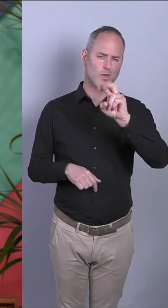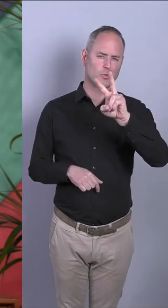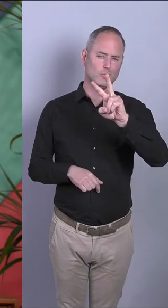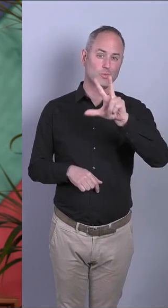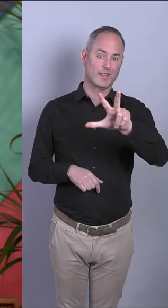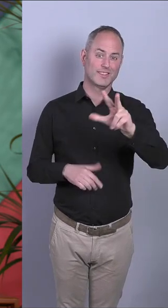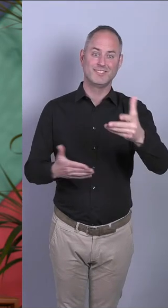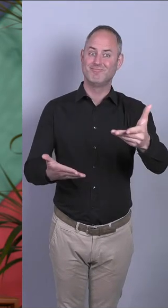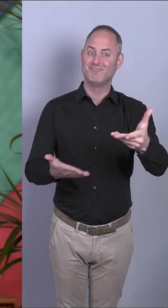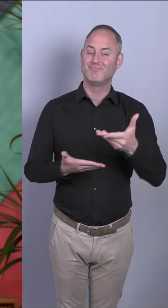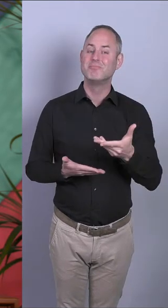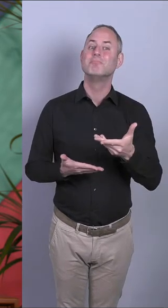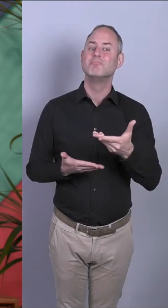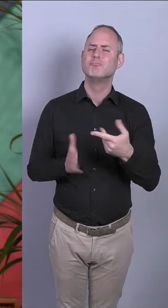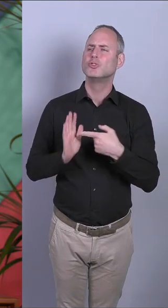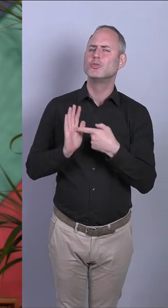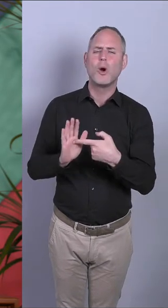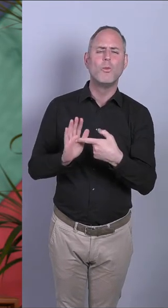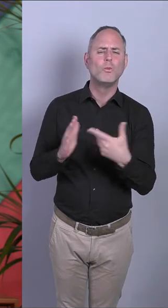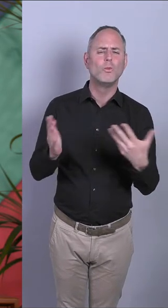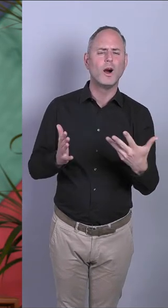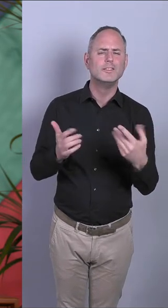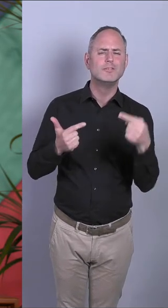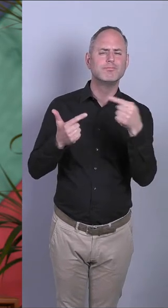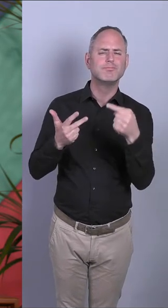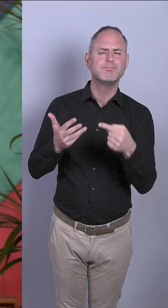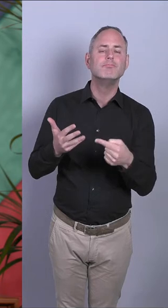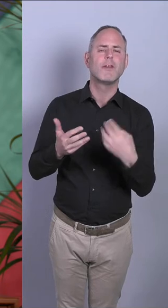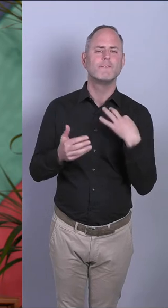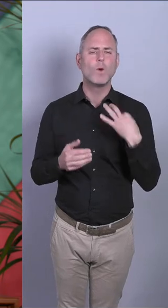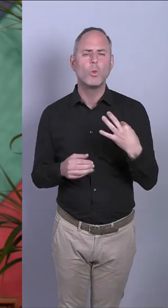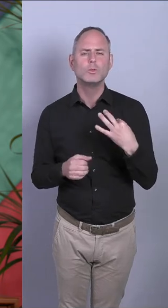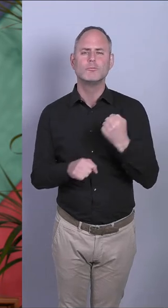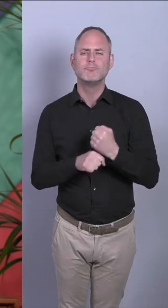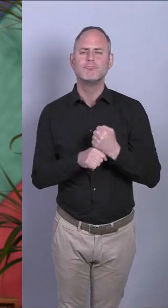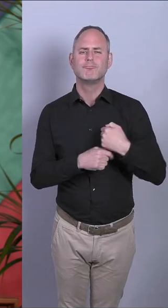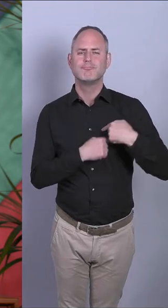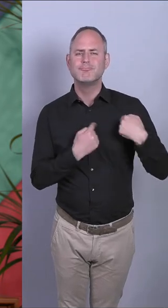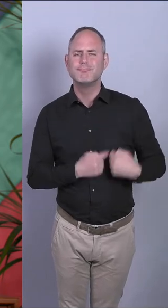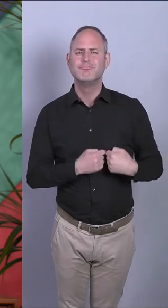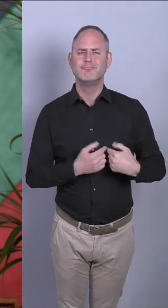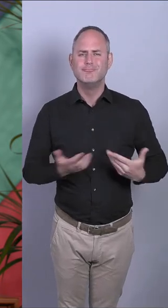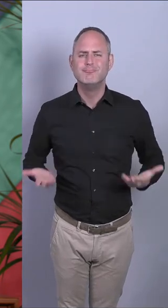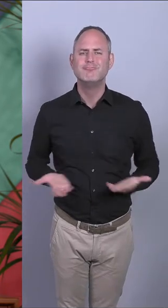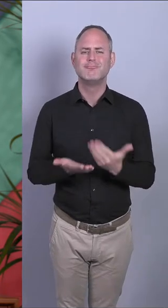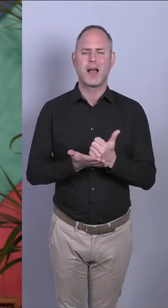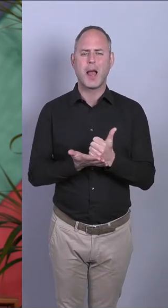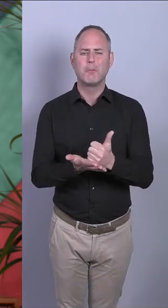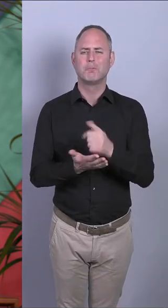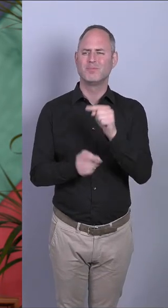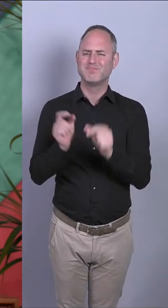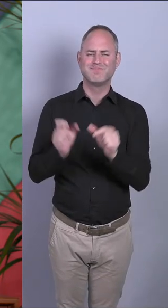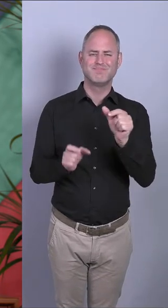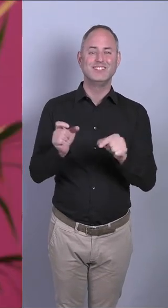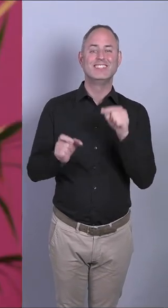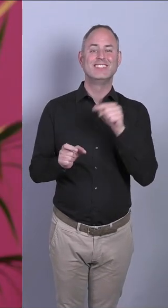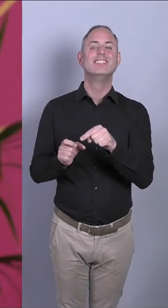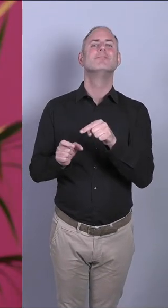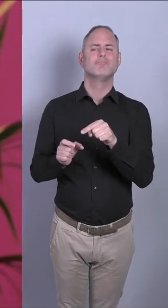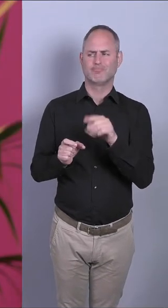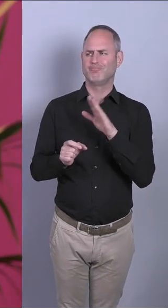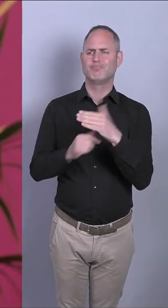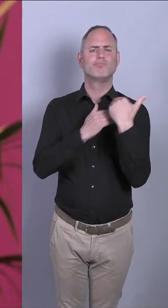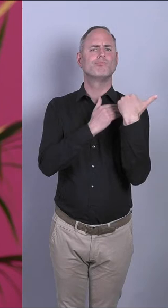before we get started in the second part and talk about volunteering and your program, I'll